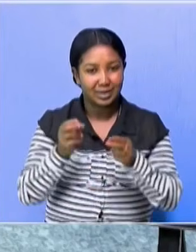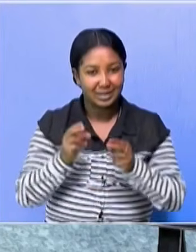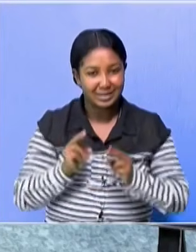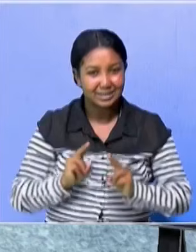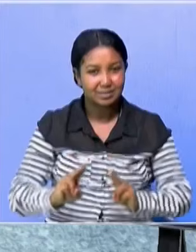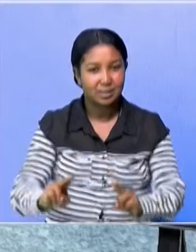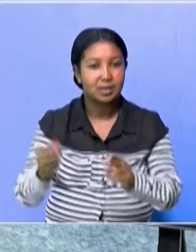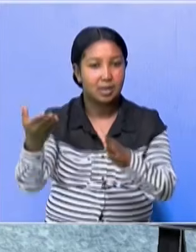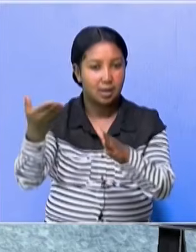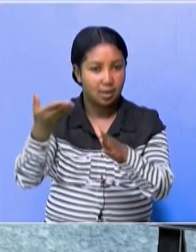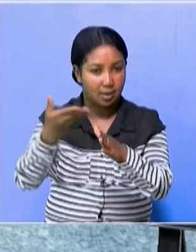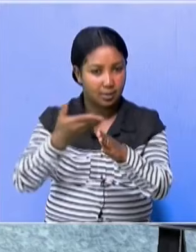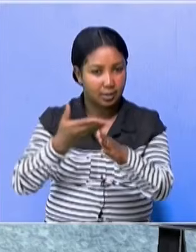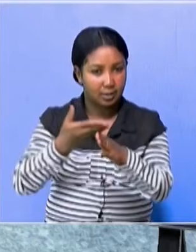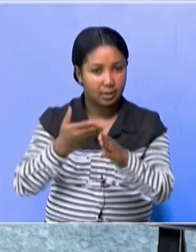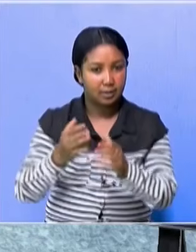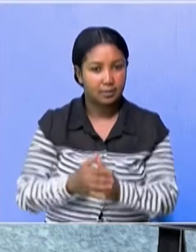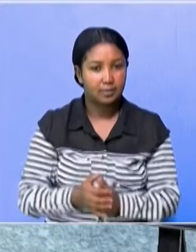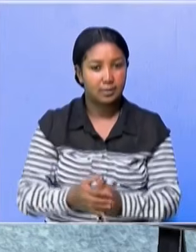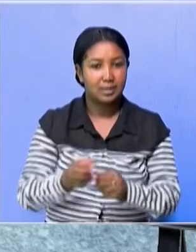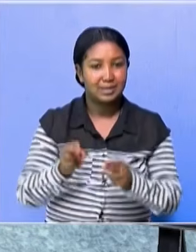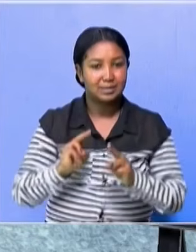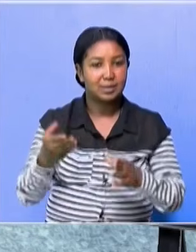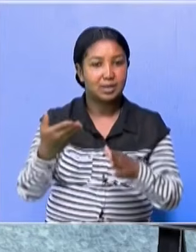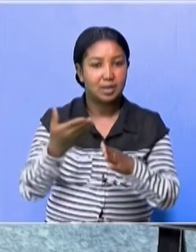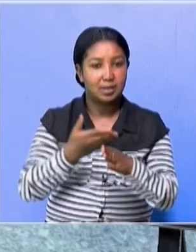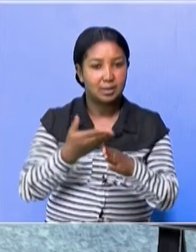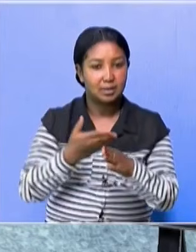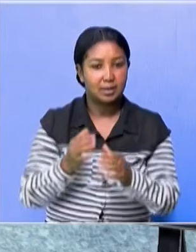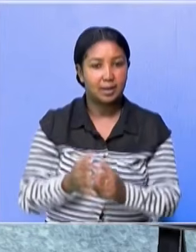limit. A speed limit.